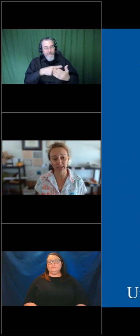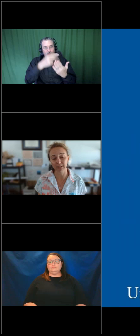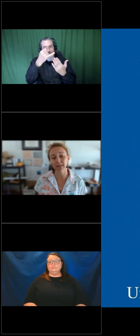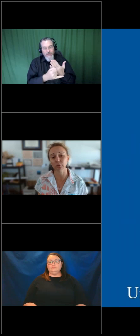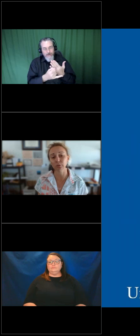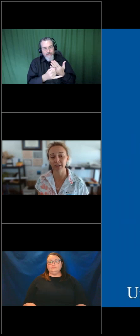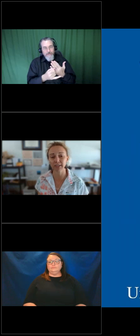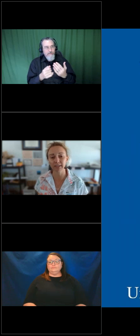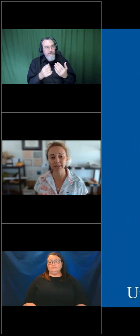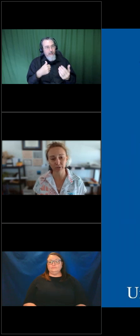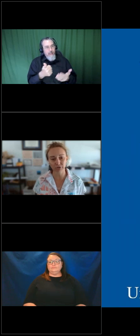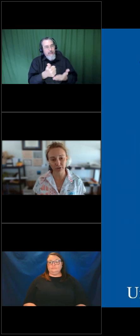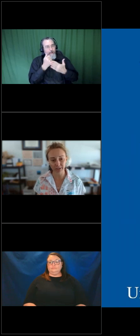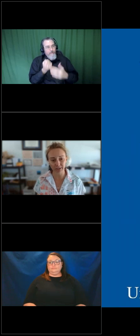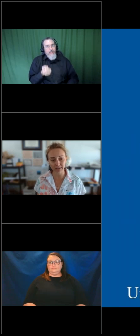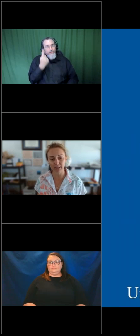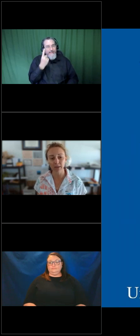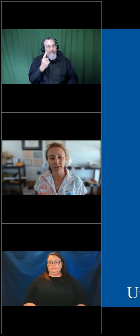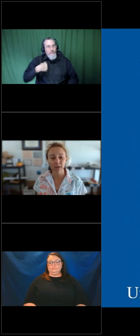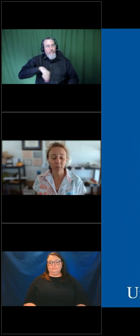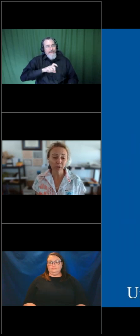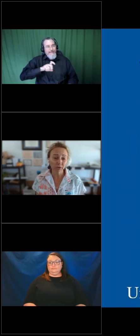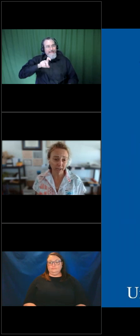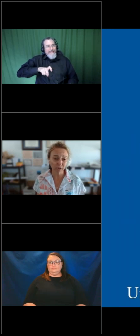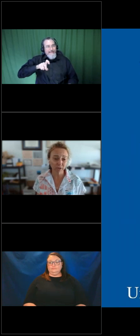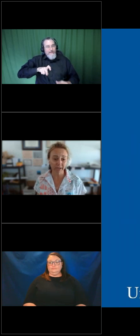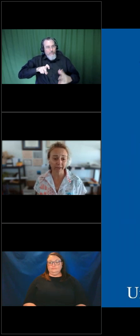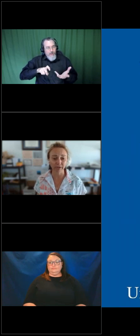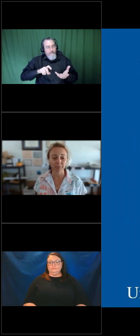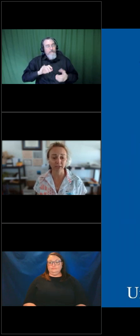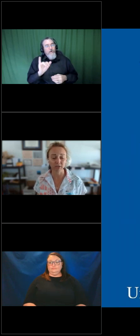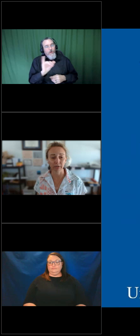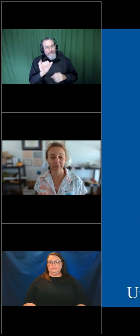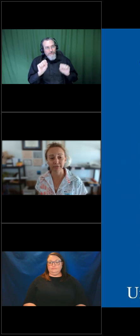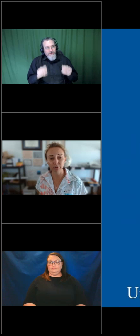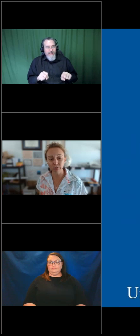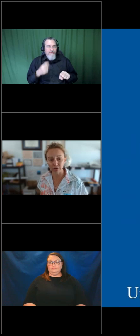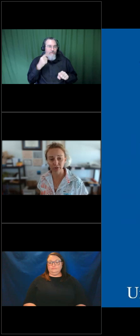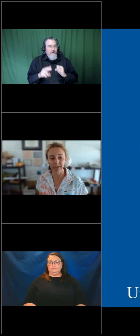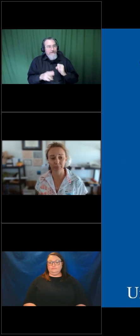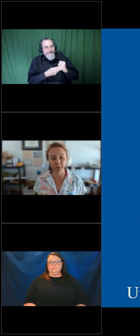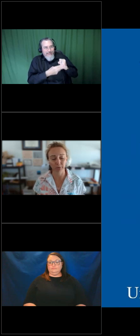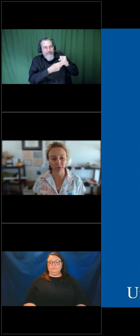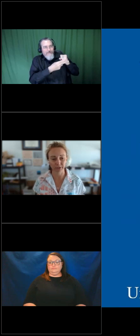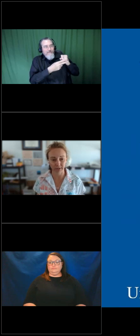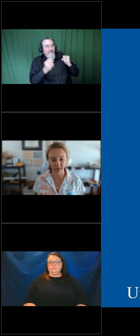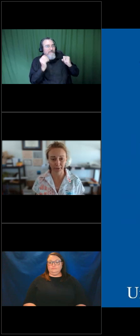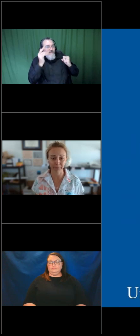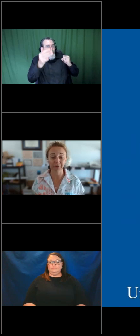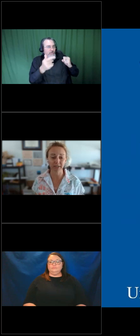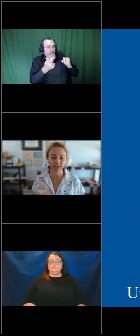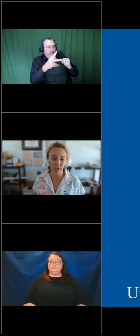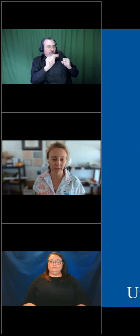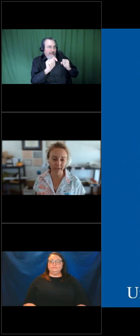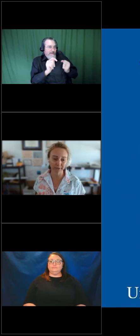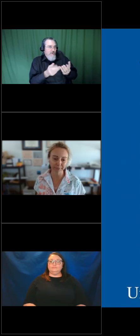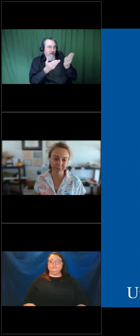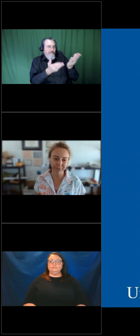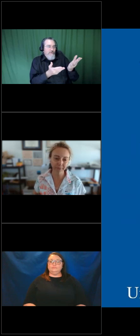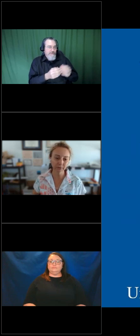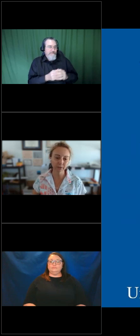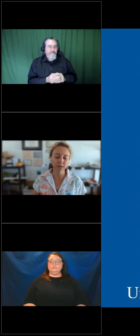they need to address these infrastructure needs, but also they can use that as a repository for future grant proposals and funding